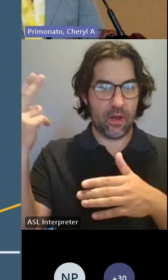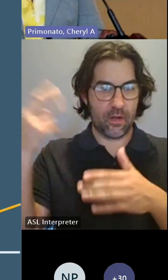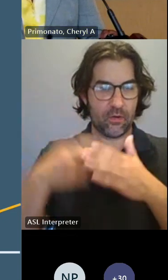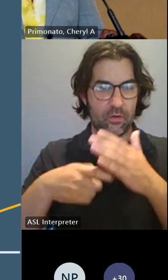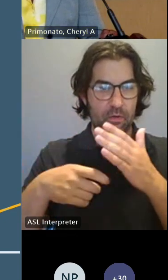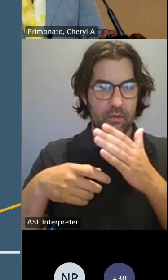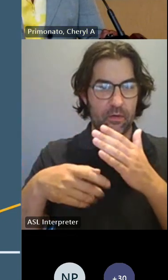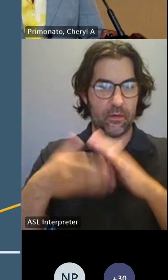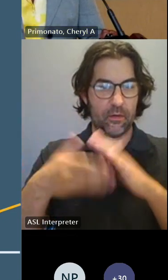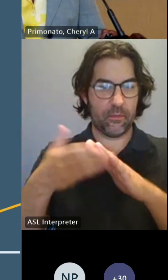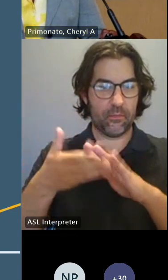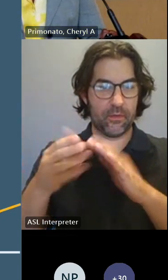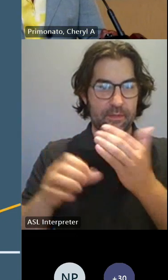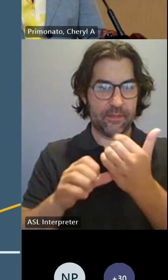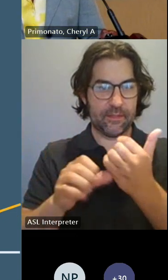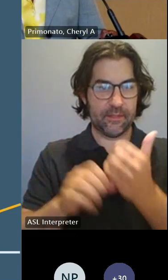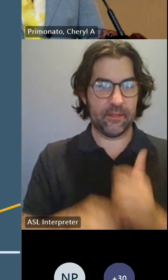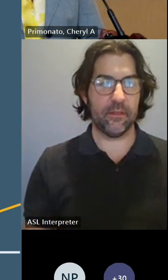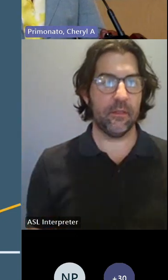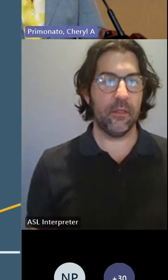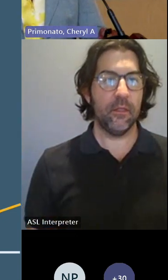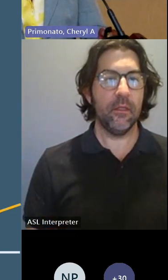assistance.